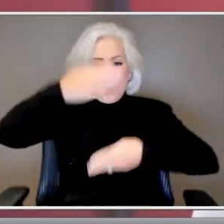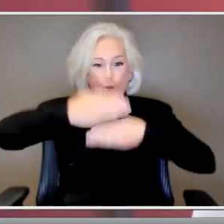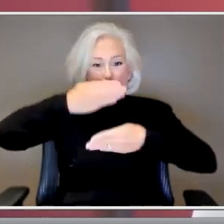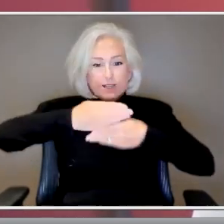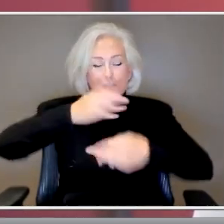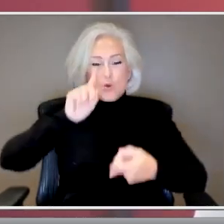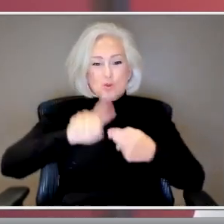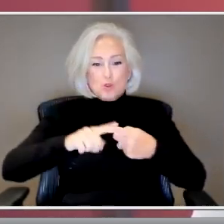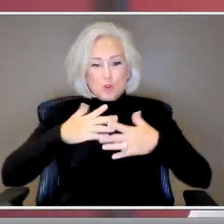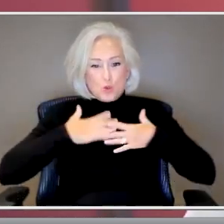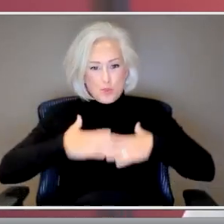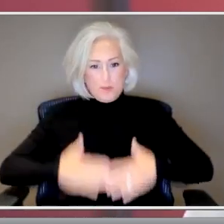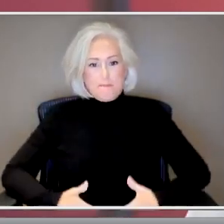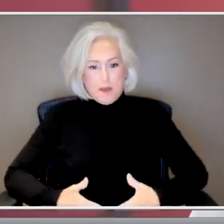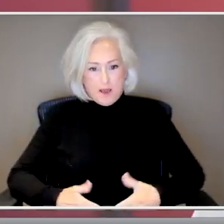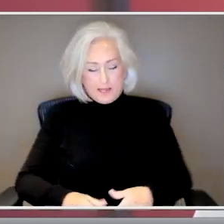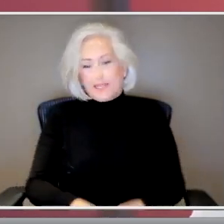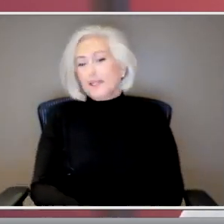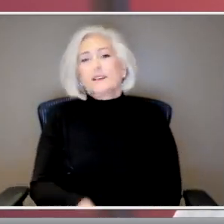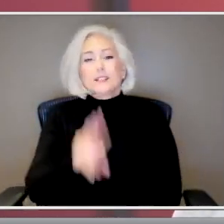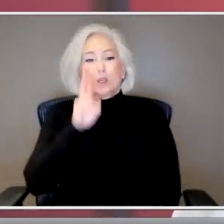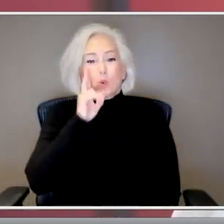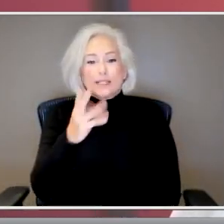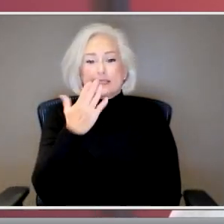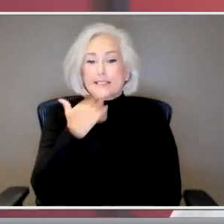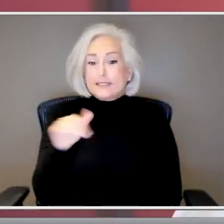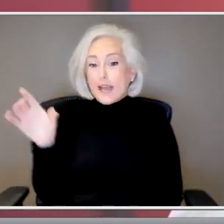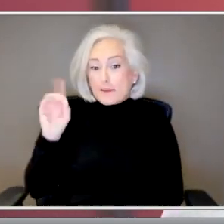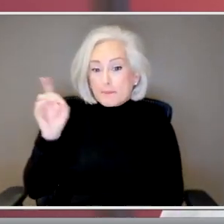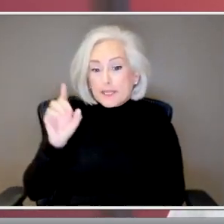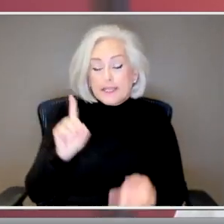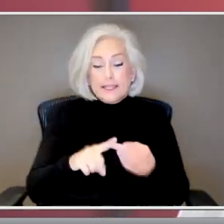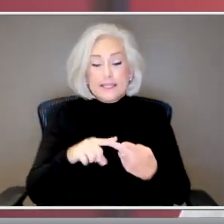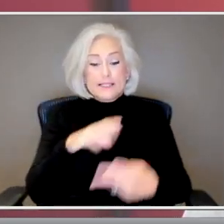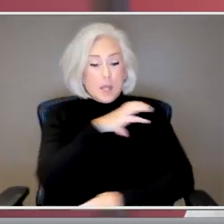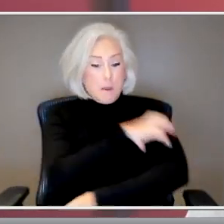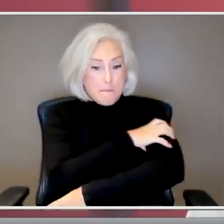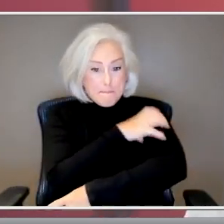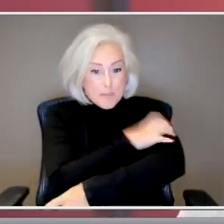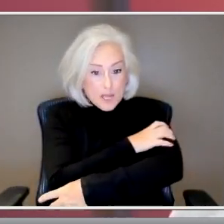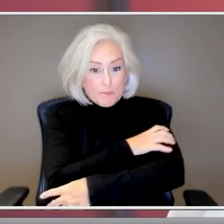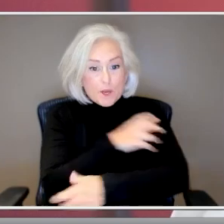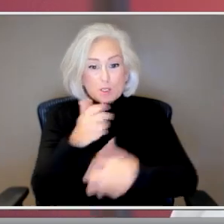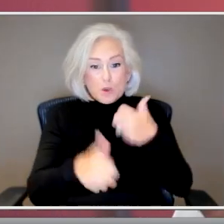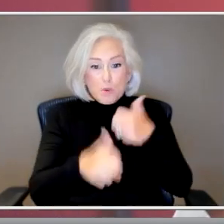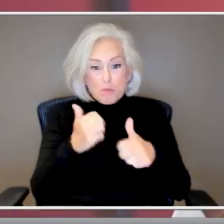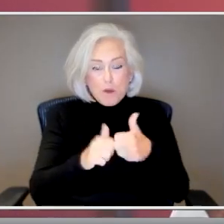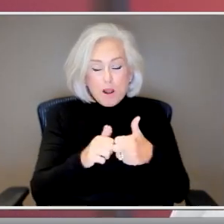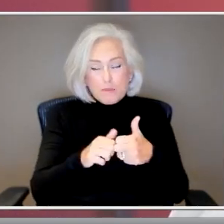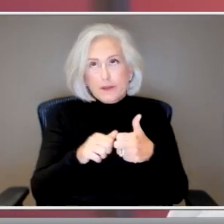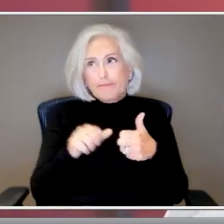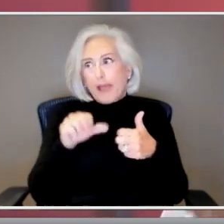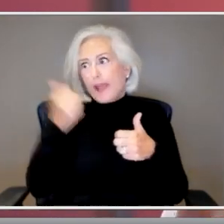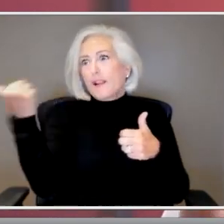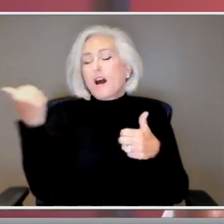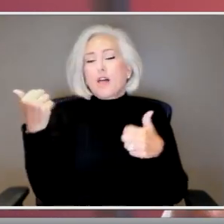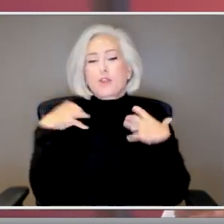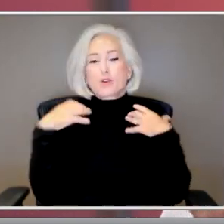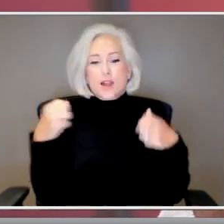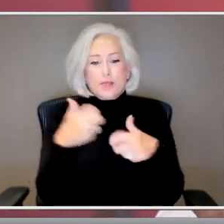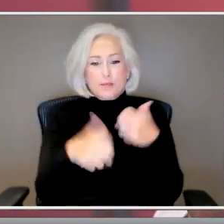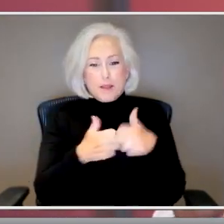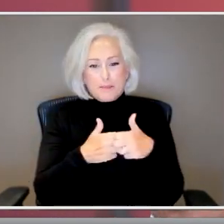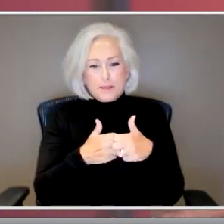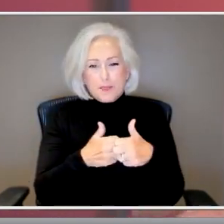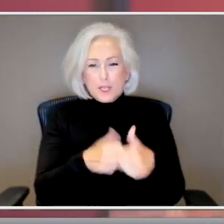We've diagnosed patients with diabetes, blood pressure, and many other health issues. You look at their eye and say, you know what, you